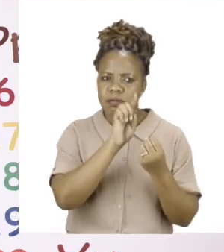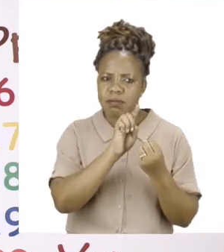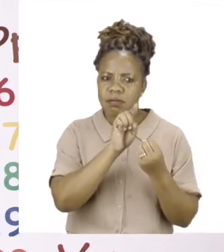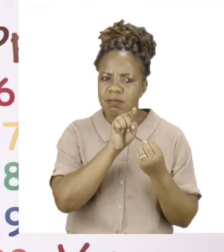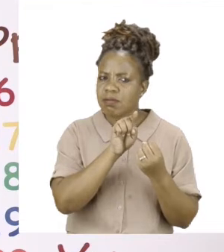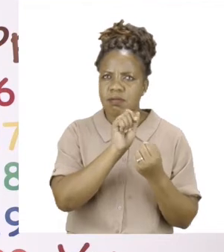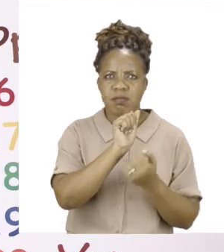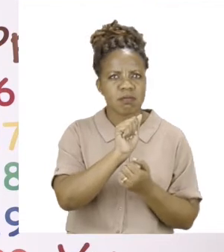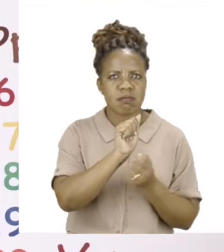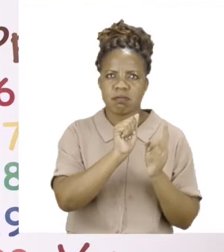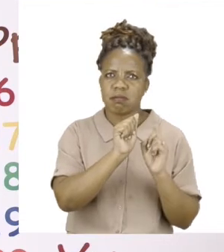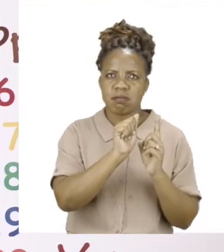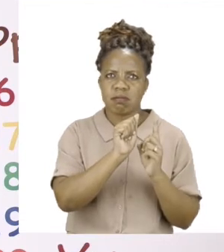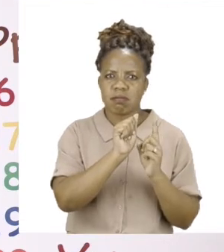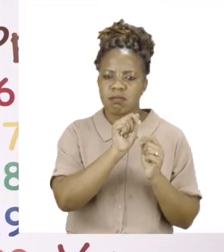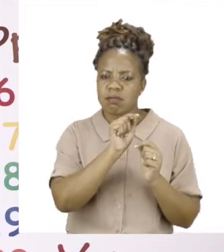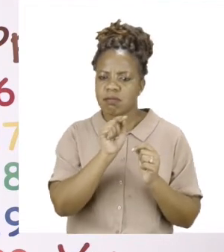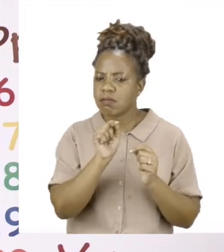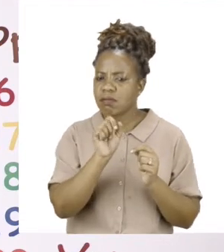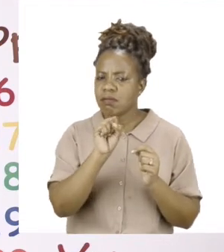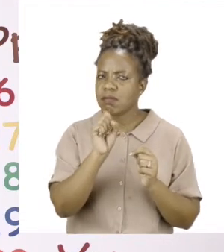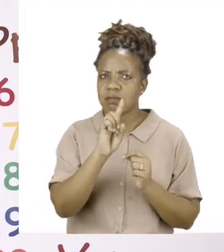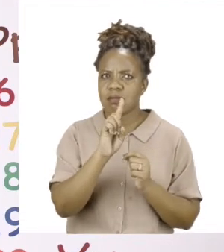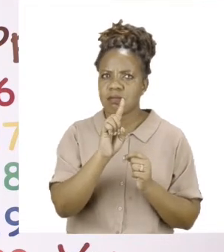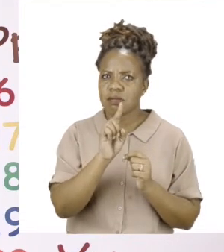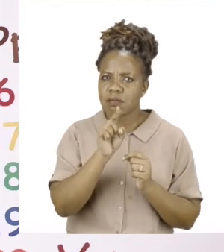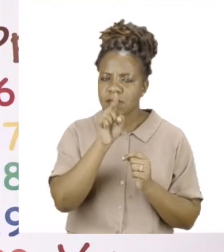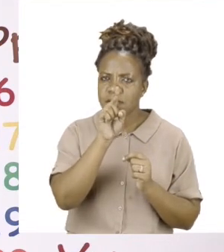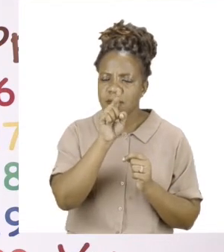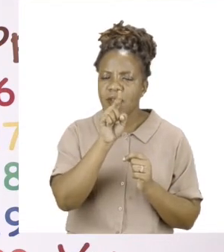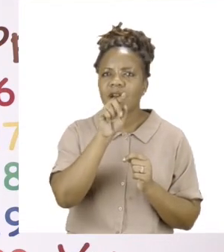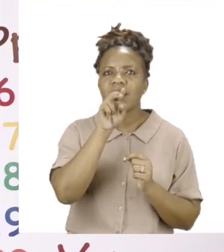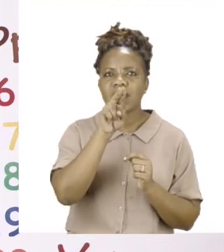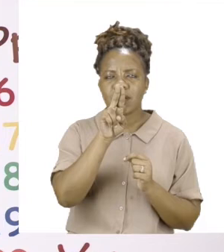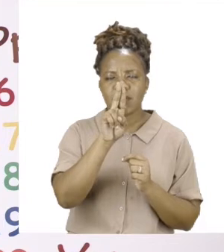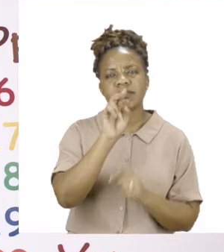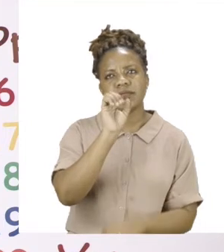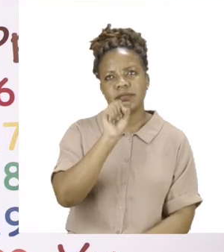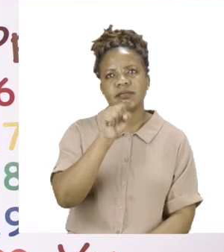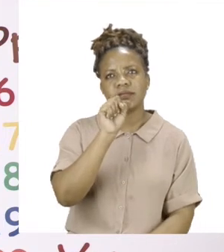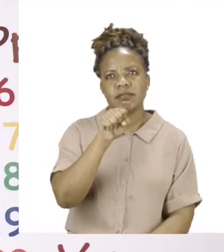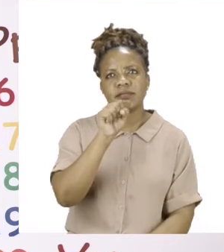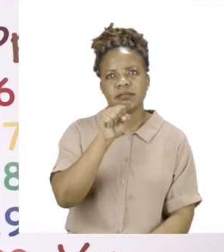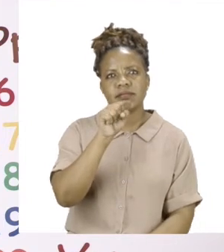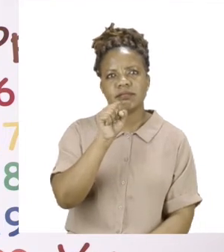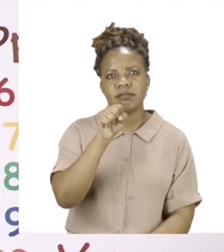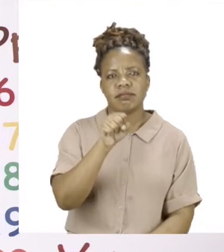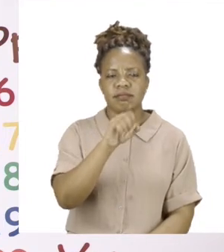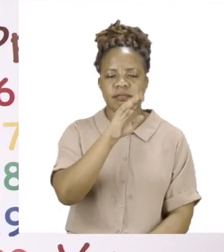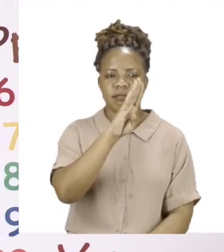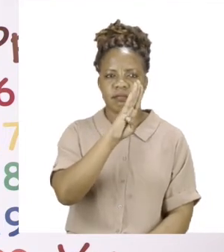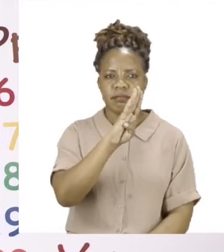A. No. No. Yes, we have an A right next to